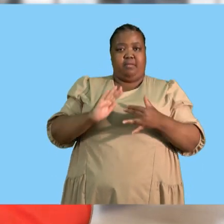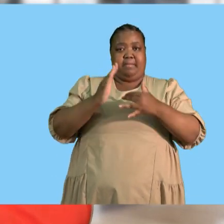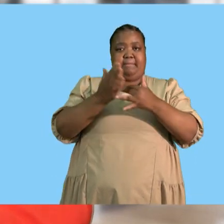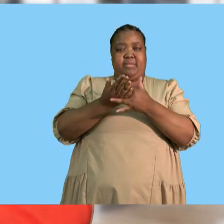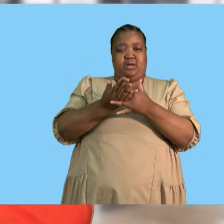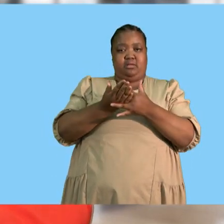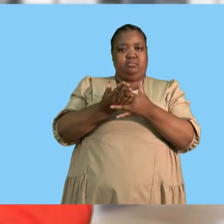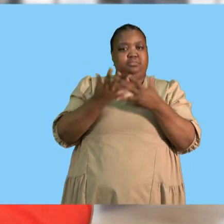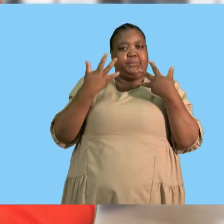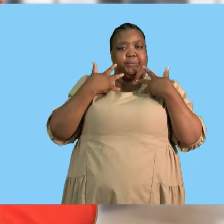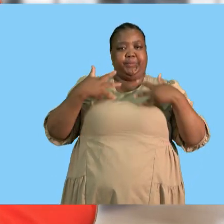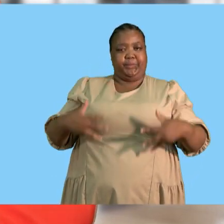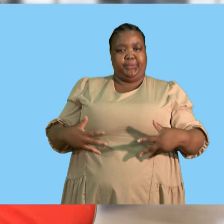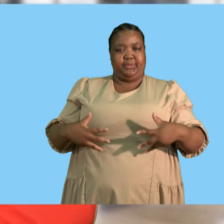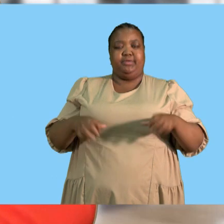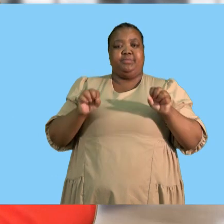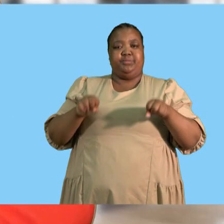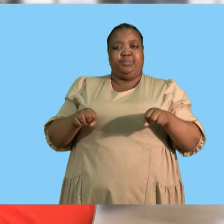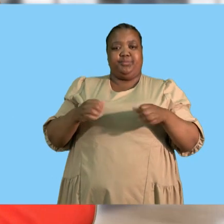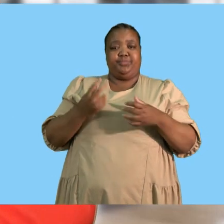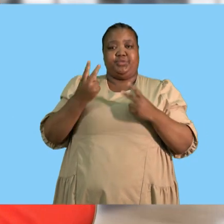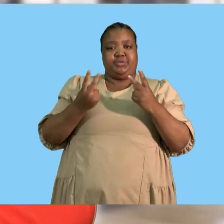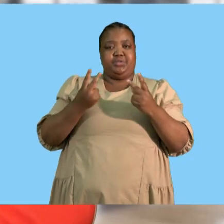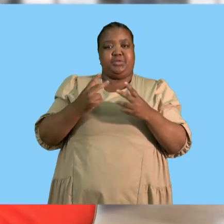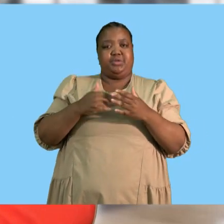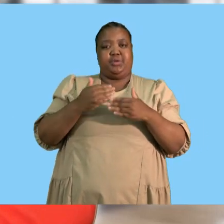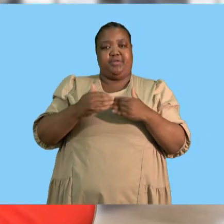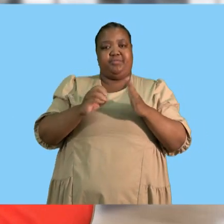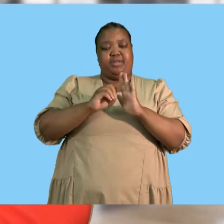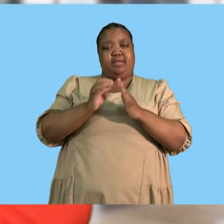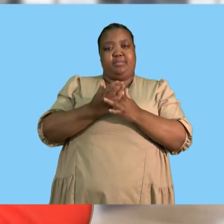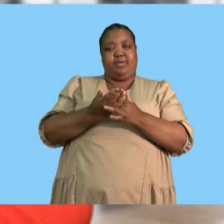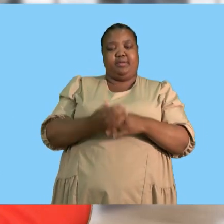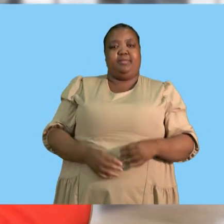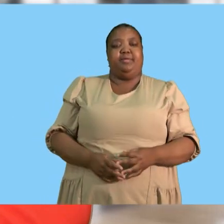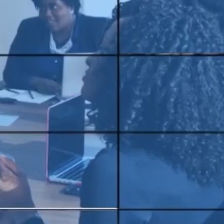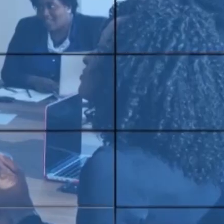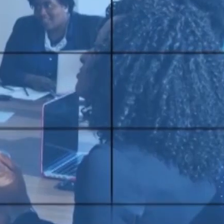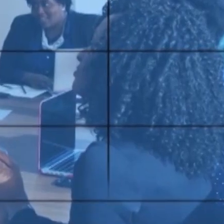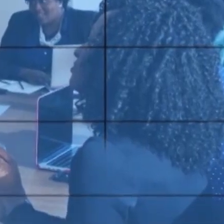you a few minutes to take a breather, and then I will see you after an ad break.